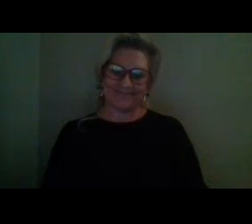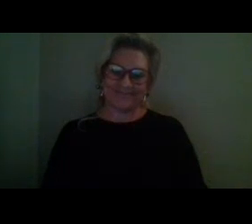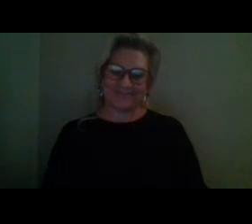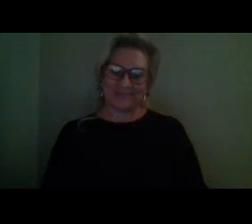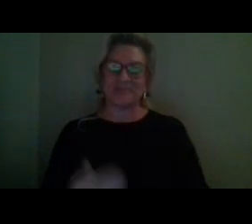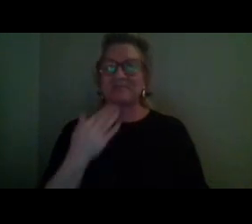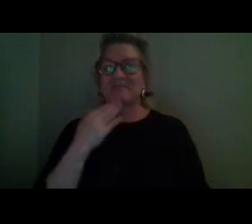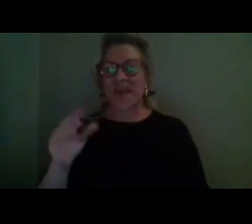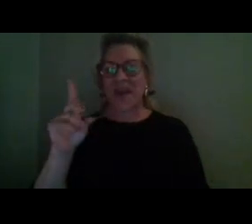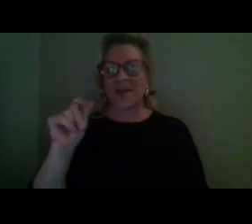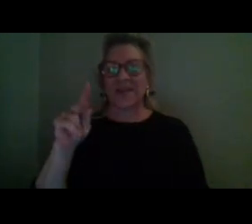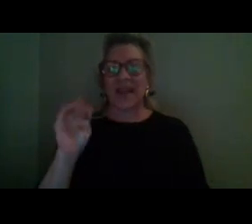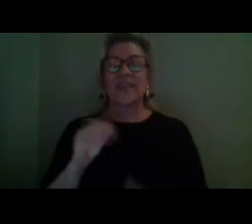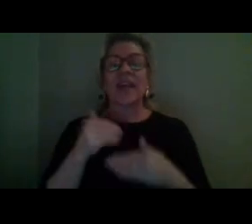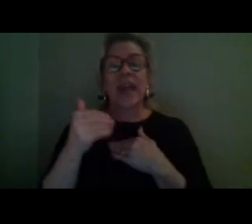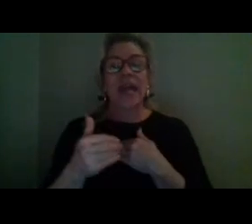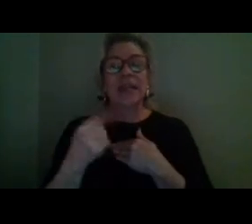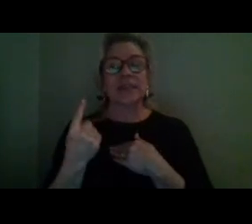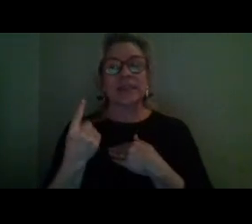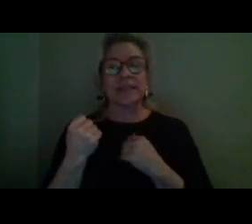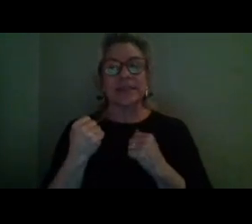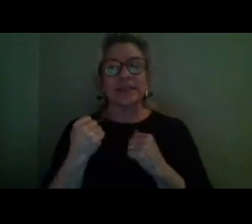Thank you, Dave. Next.